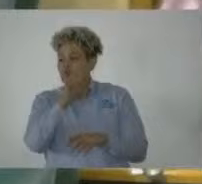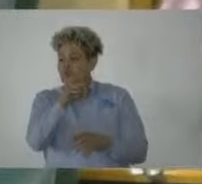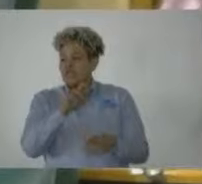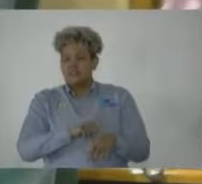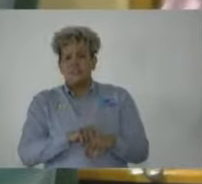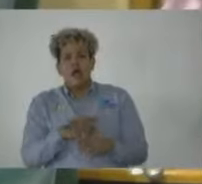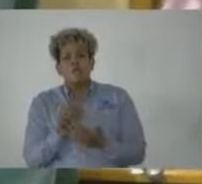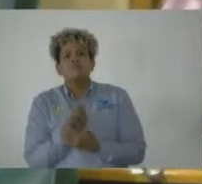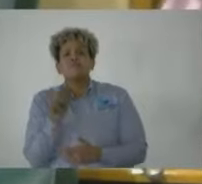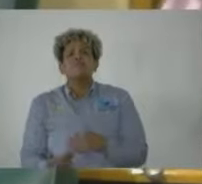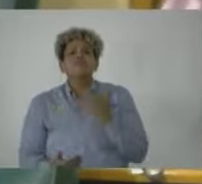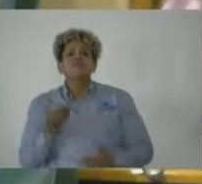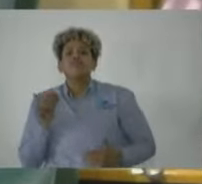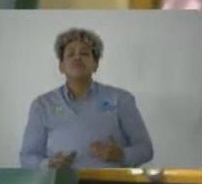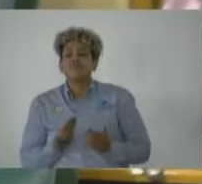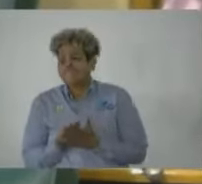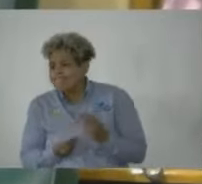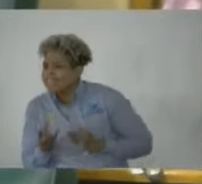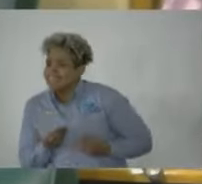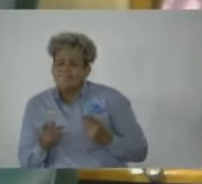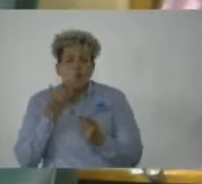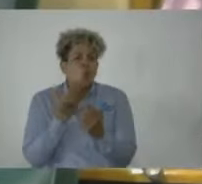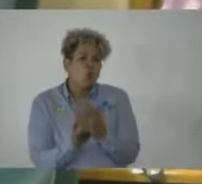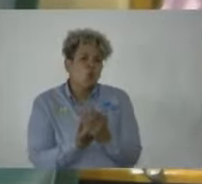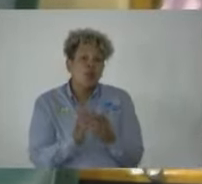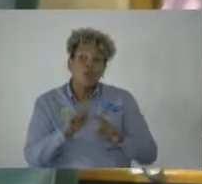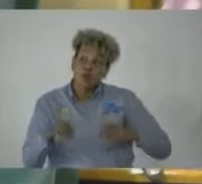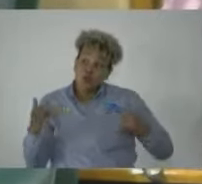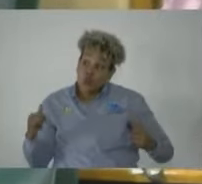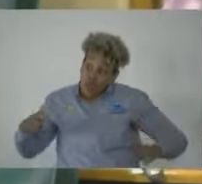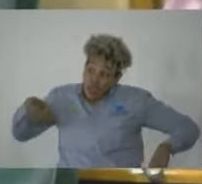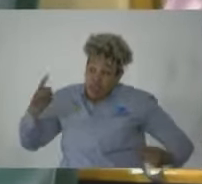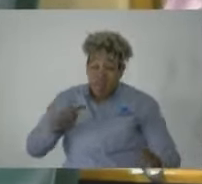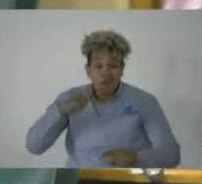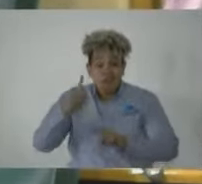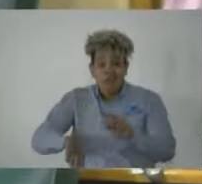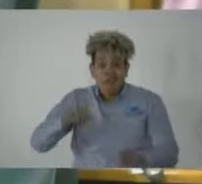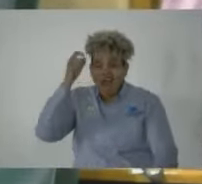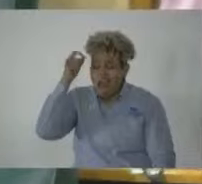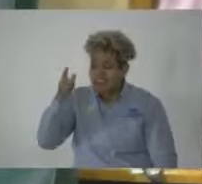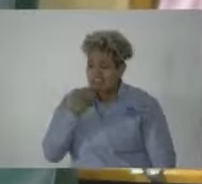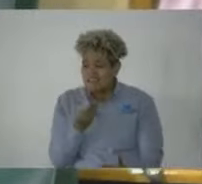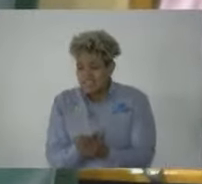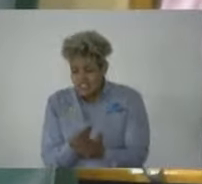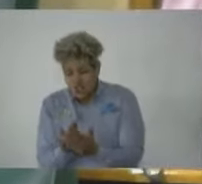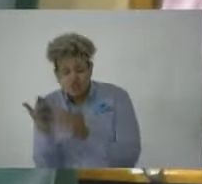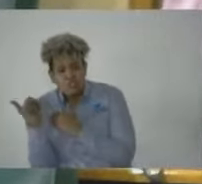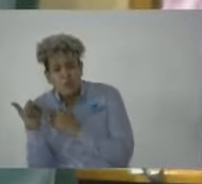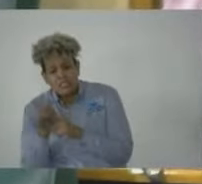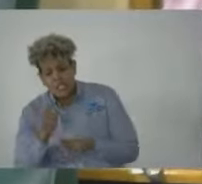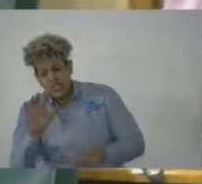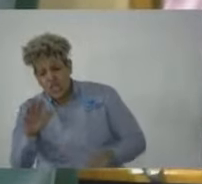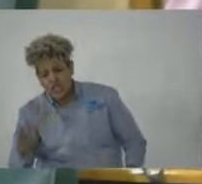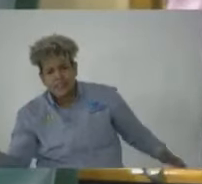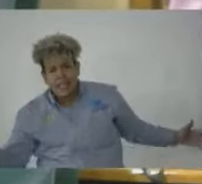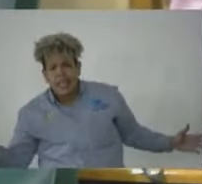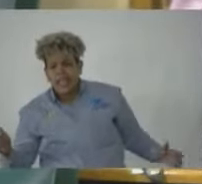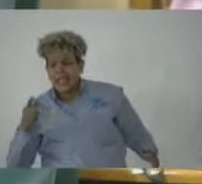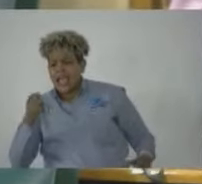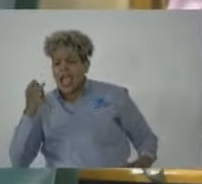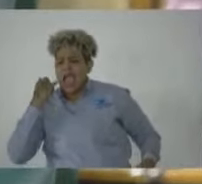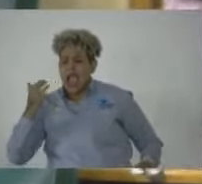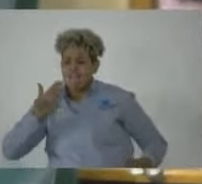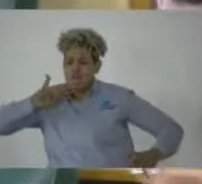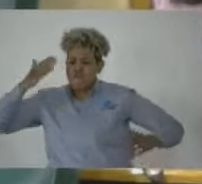chance. But to this day, I cannot understand that if fiscal responsibility is your thing, and it's been